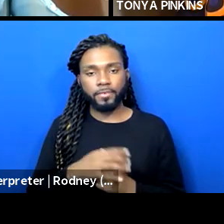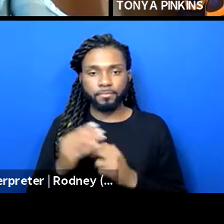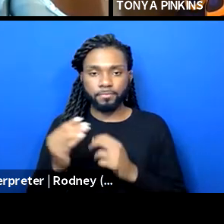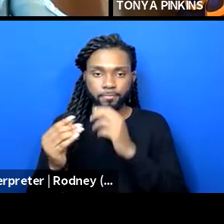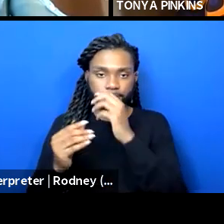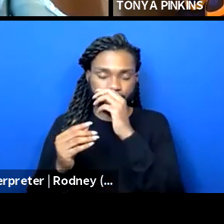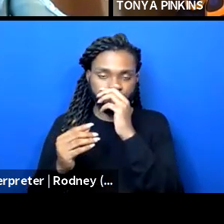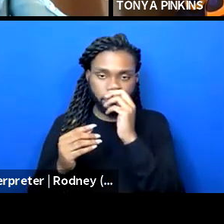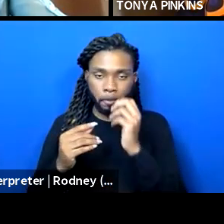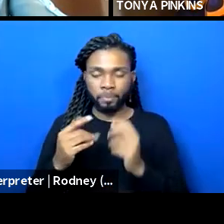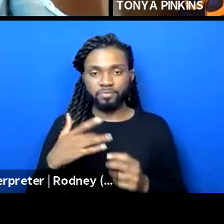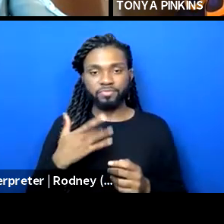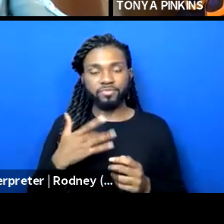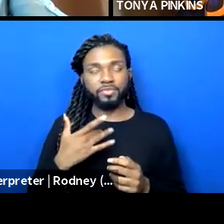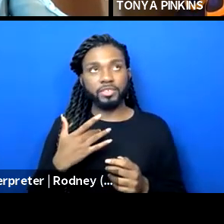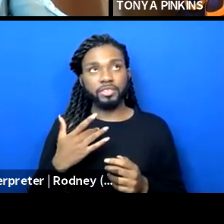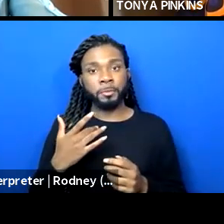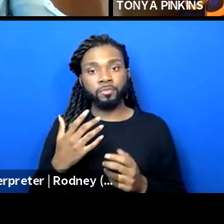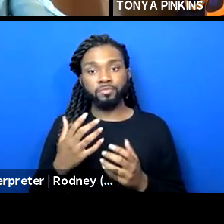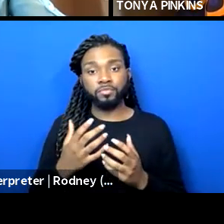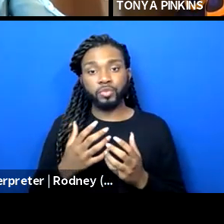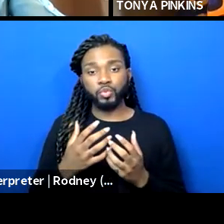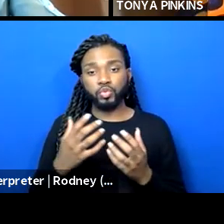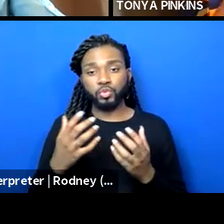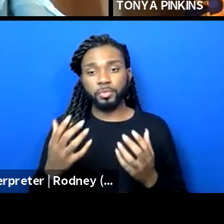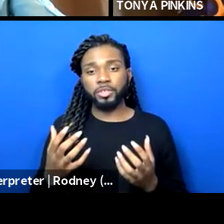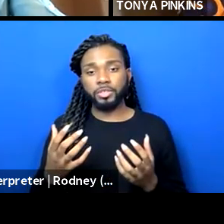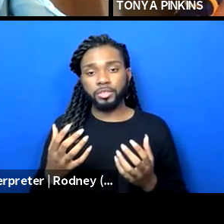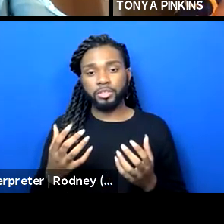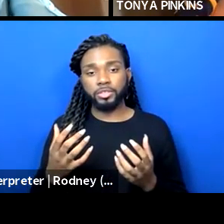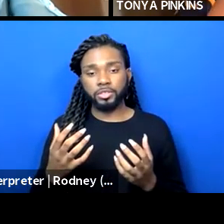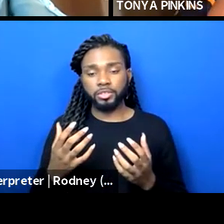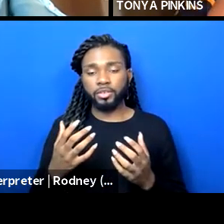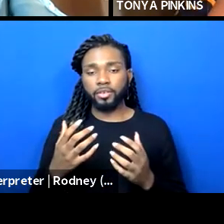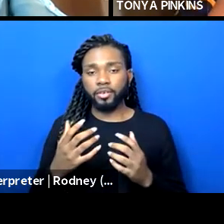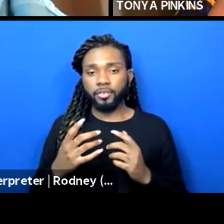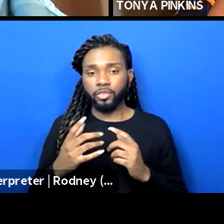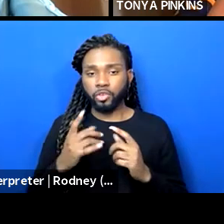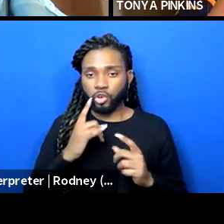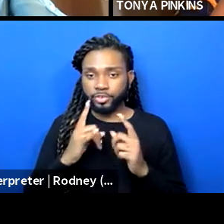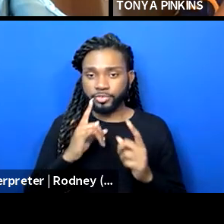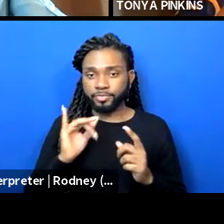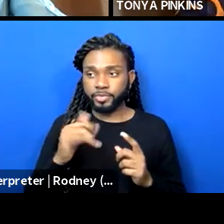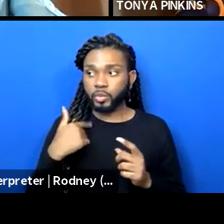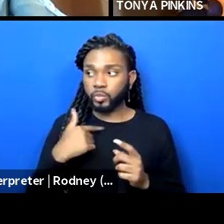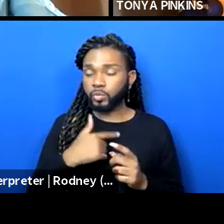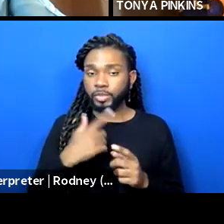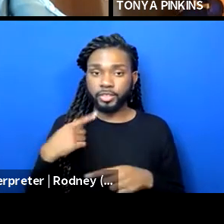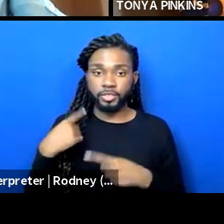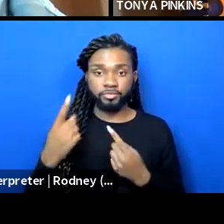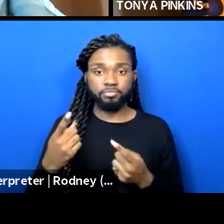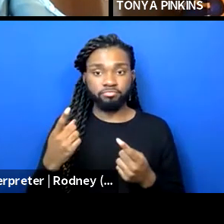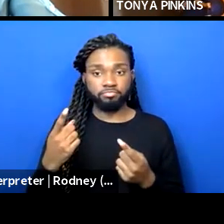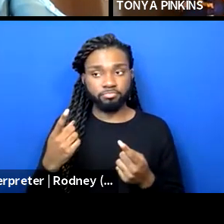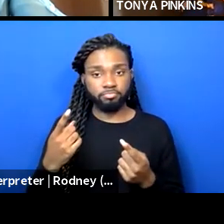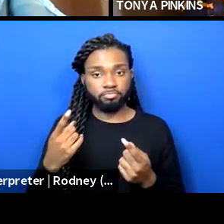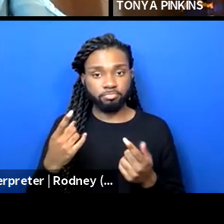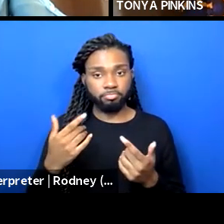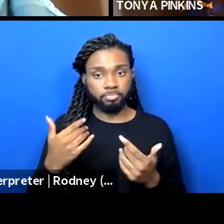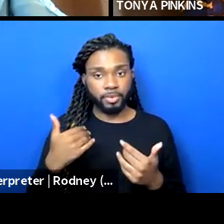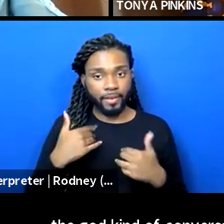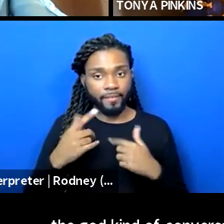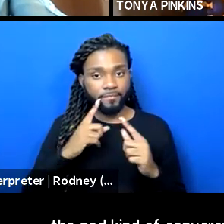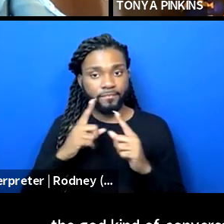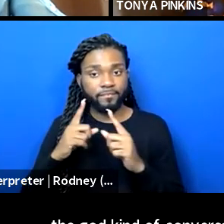think so much of the conversation that we've been having, you just find in